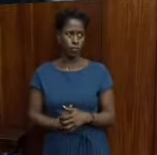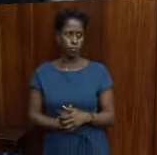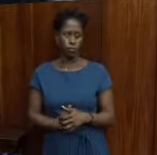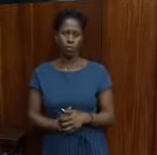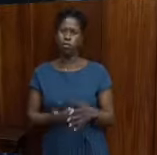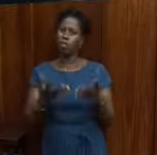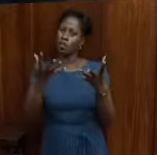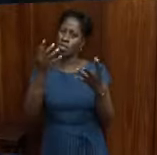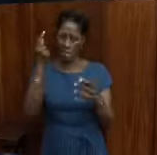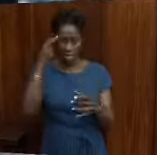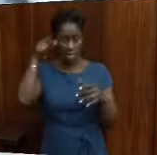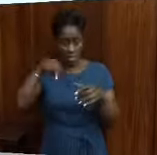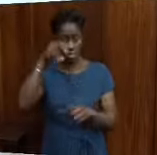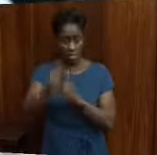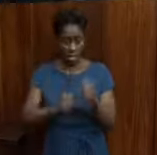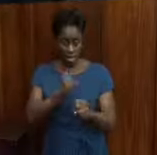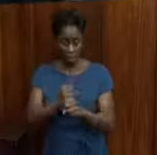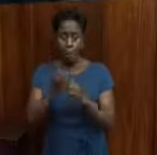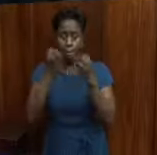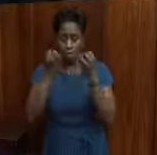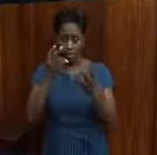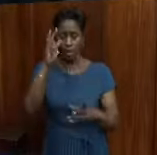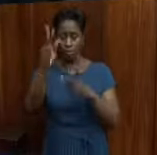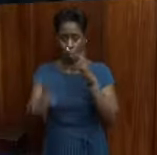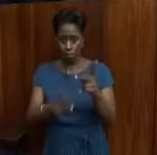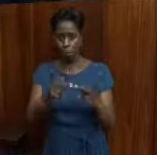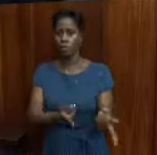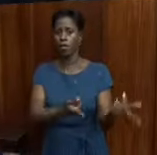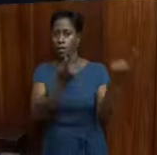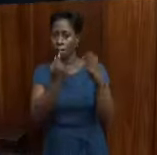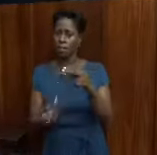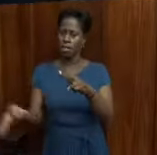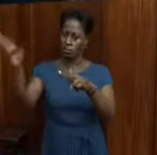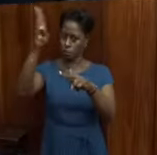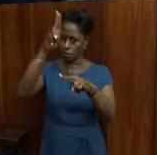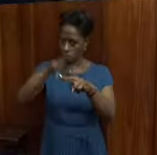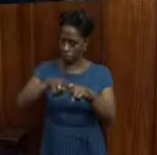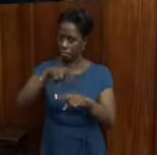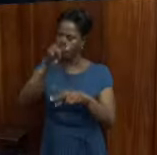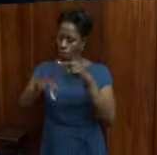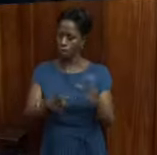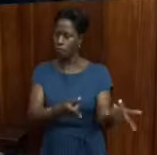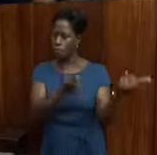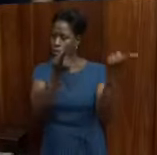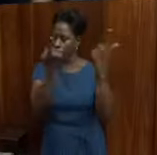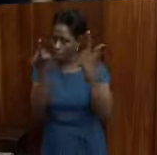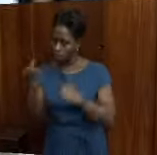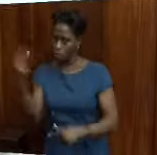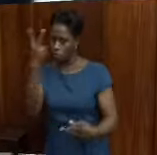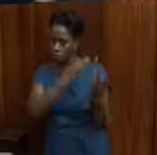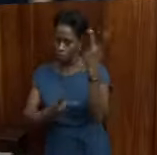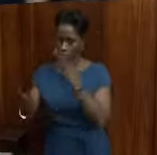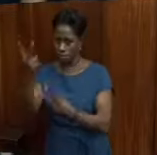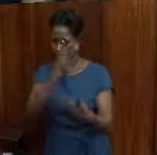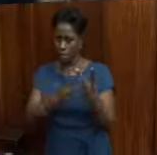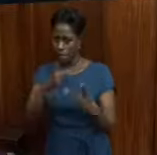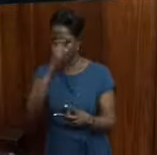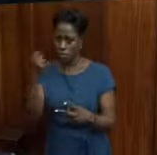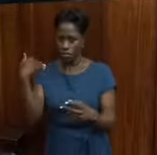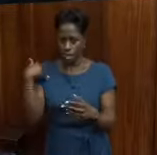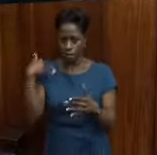in 2023, supported by increase in airlift from the UK following the return of Virgin Atlantic